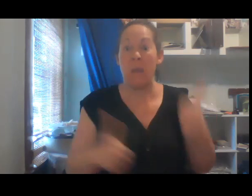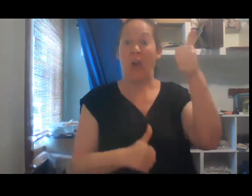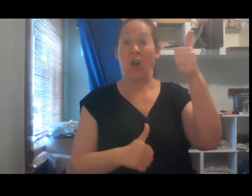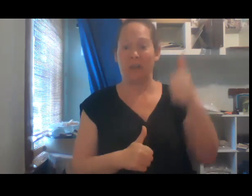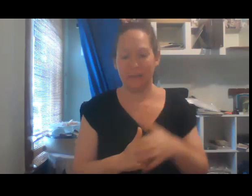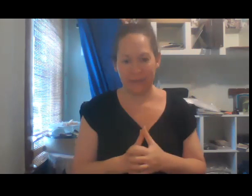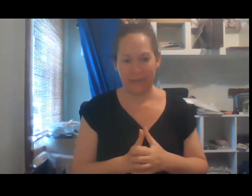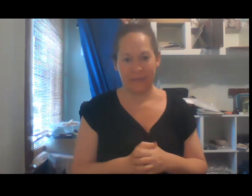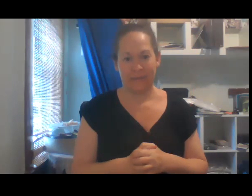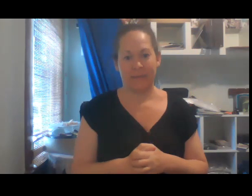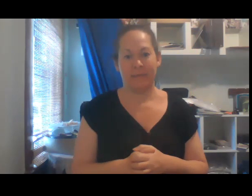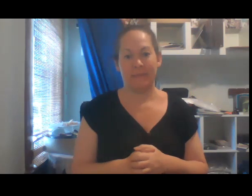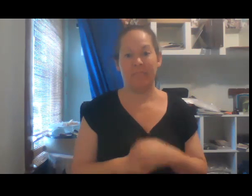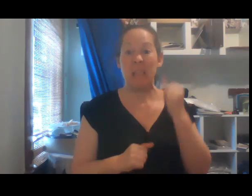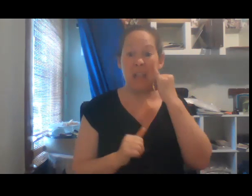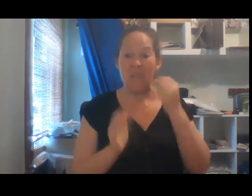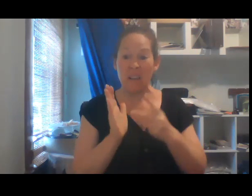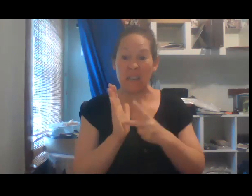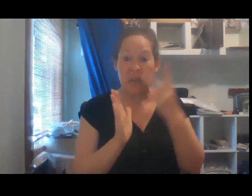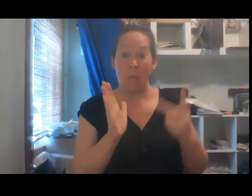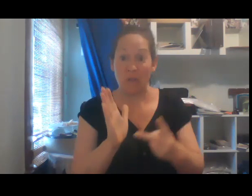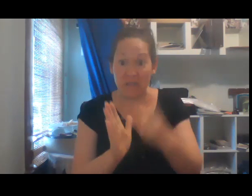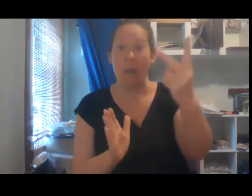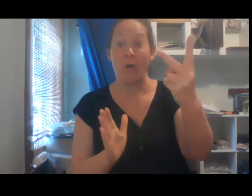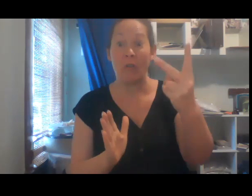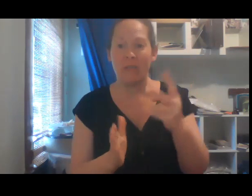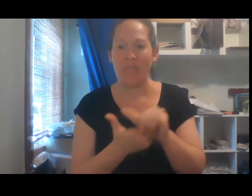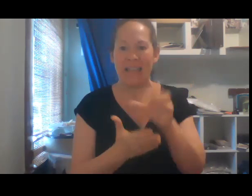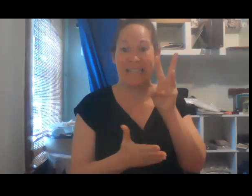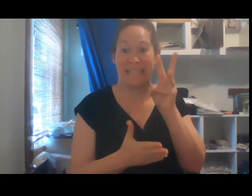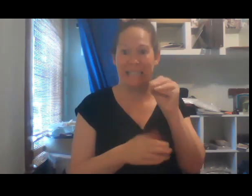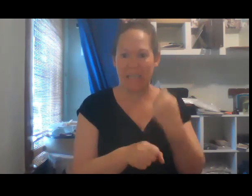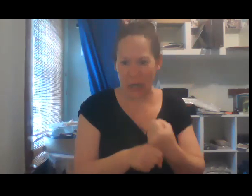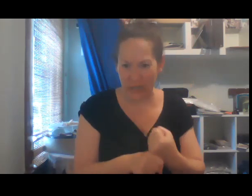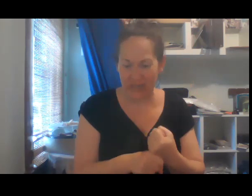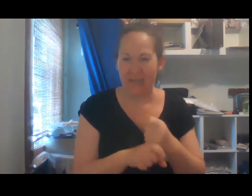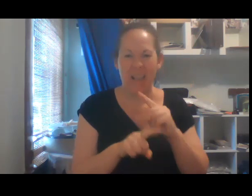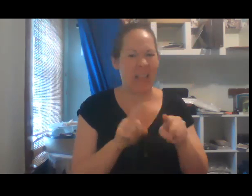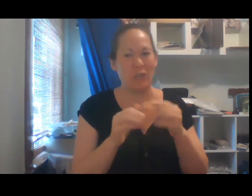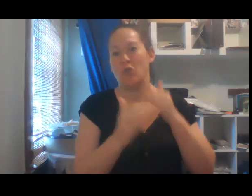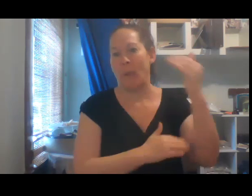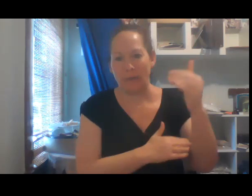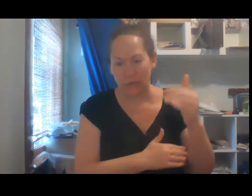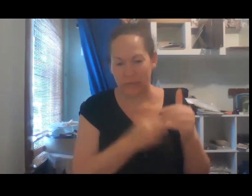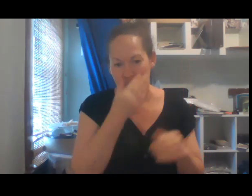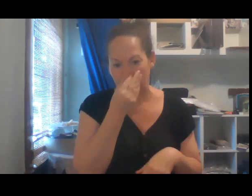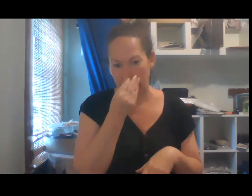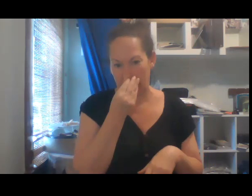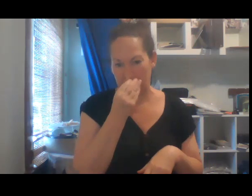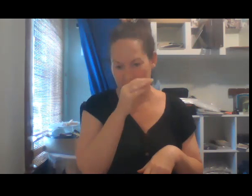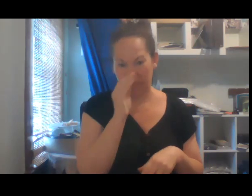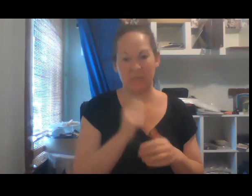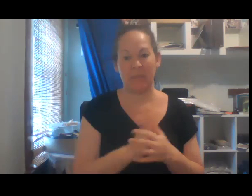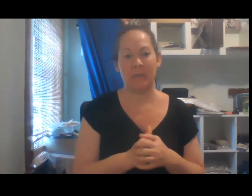Now, if it were to double twice, that would be 60 years, which is a little bit further than my 50, right? 60 is bigger than